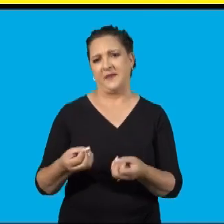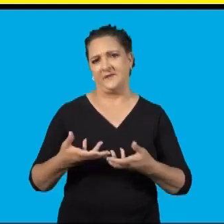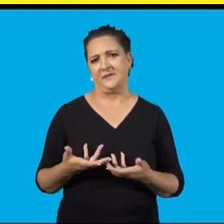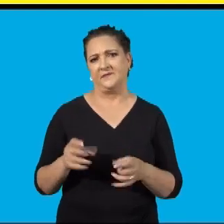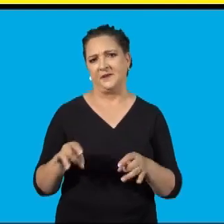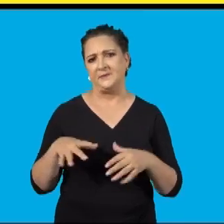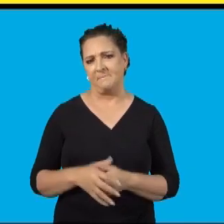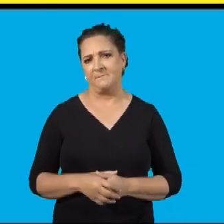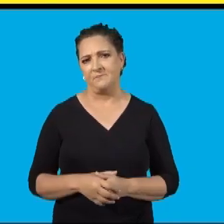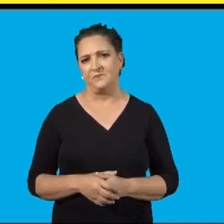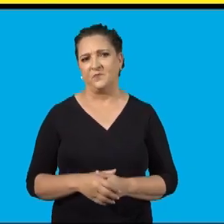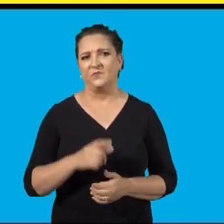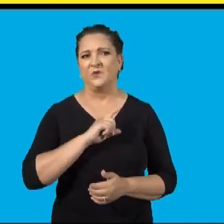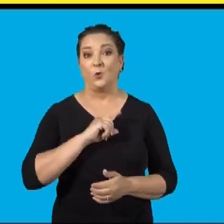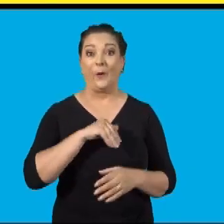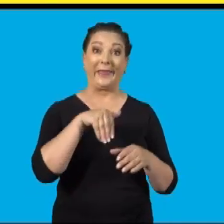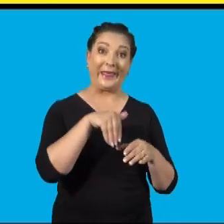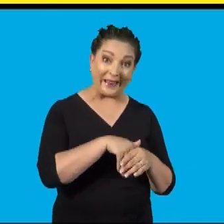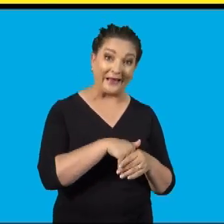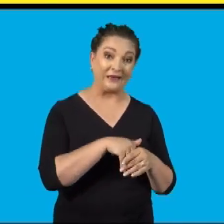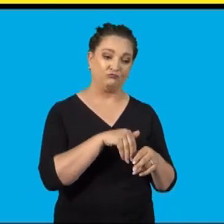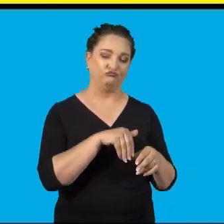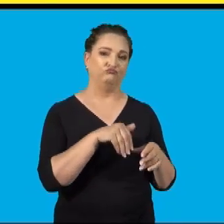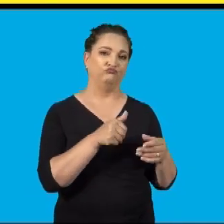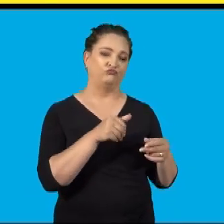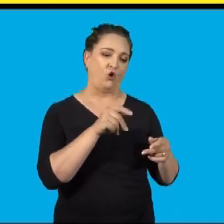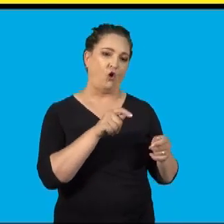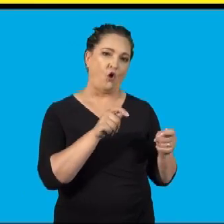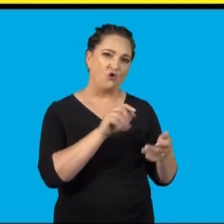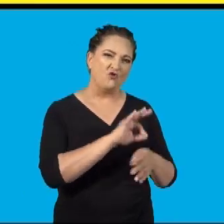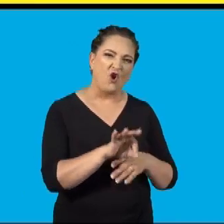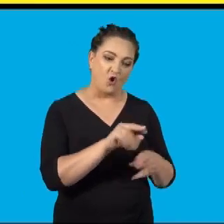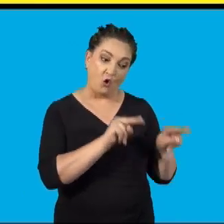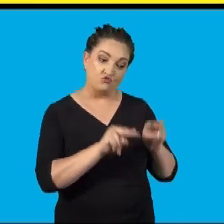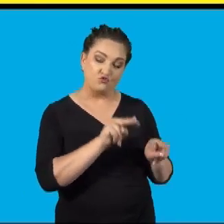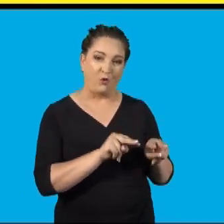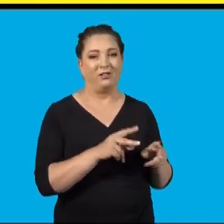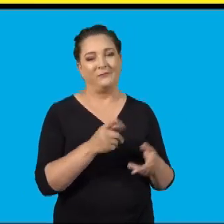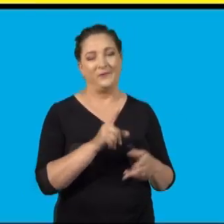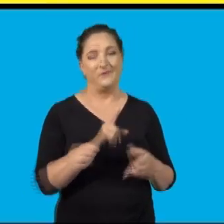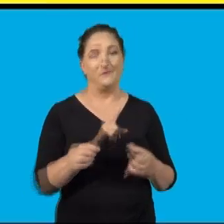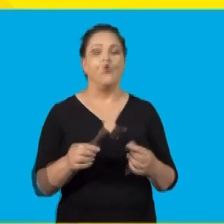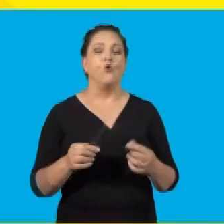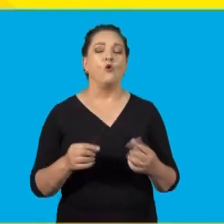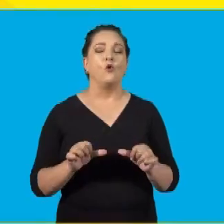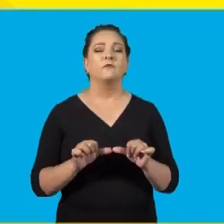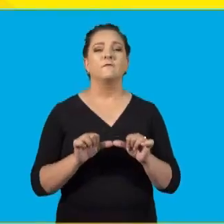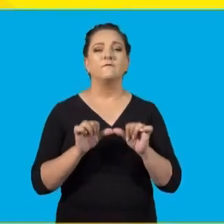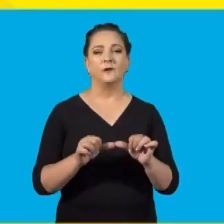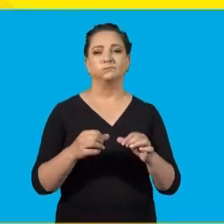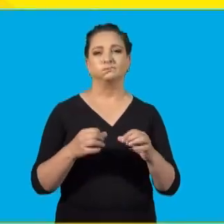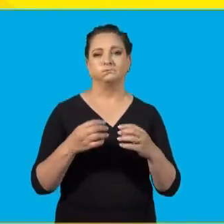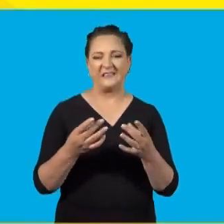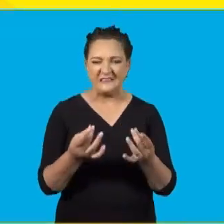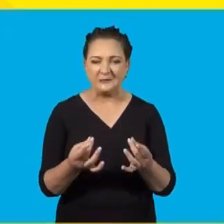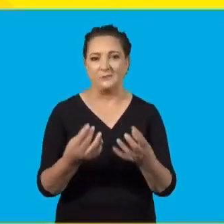answers that you can give in the exam when an internal control question is posed to you. And with me here,